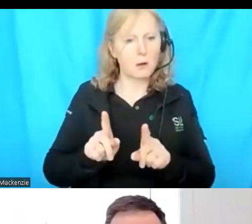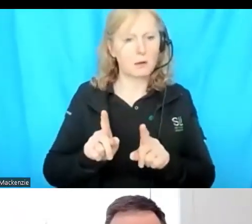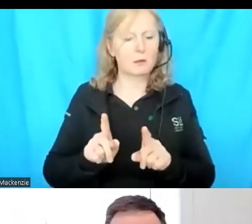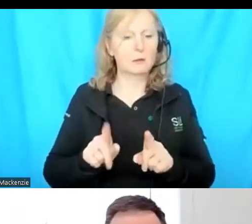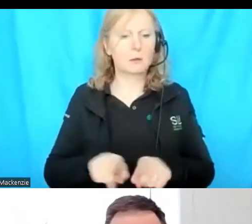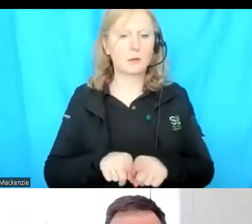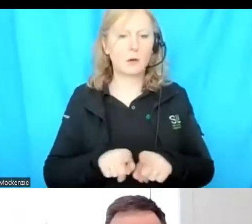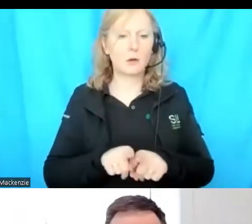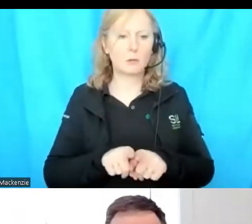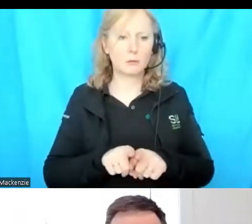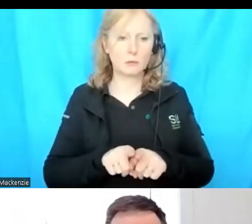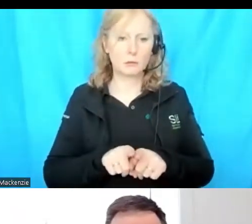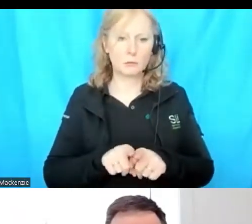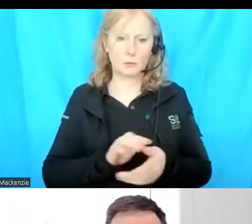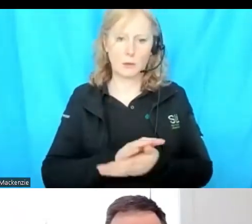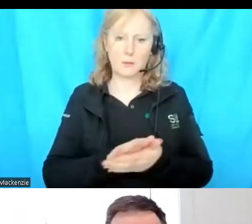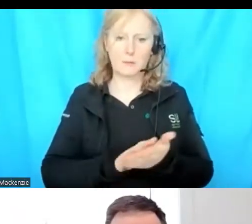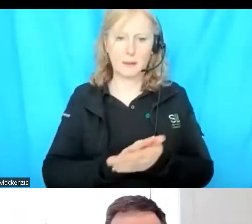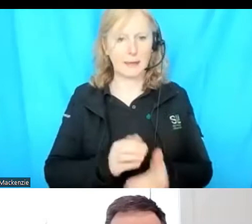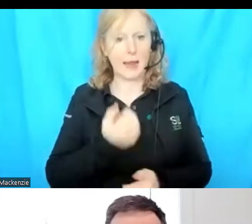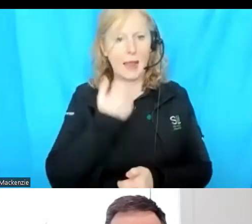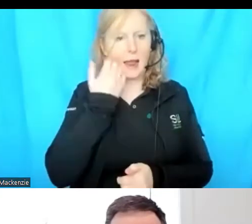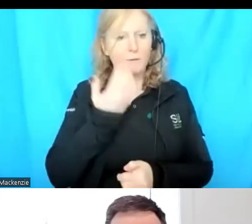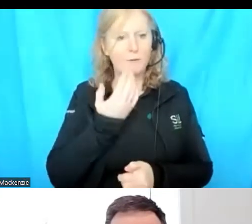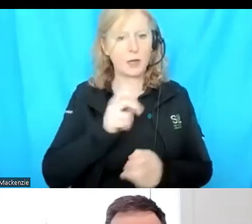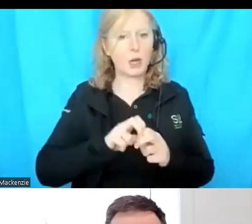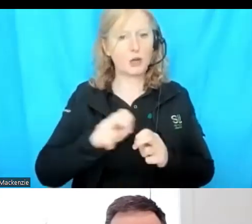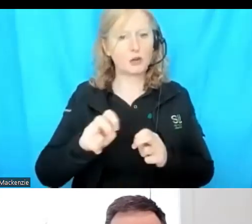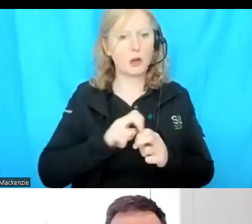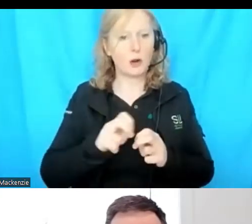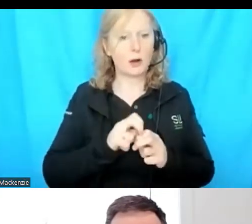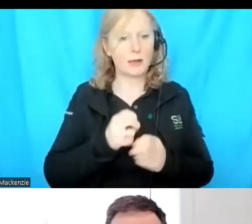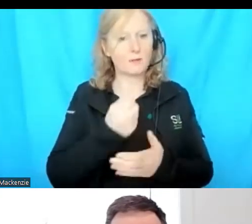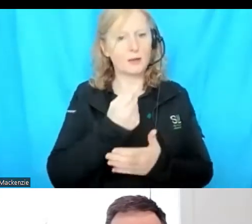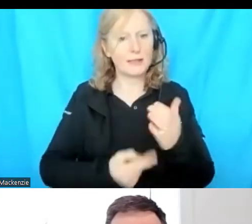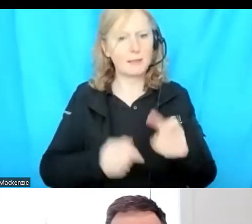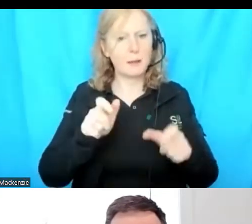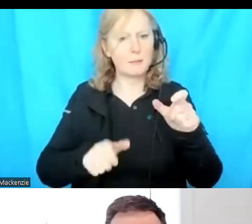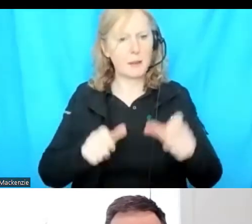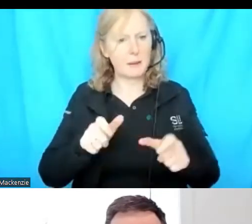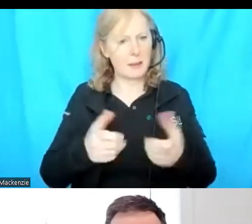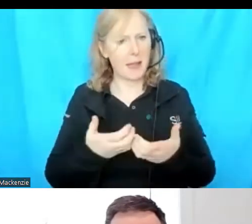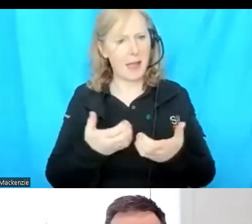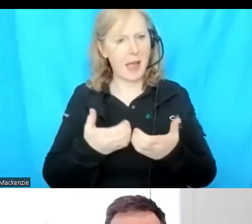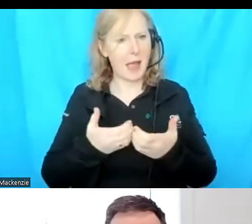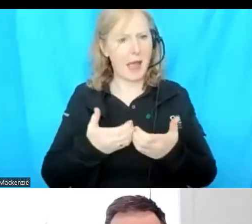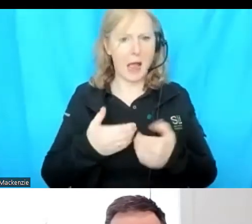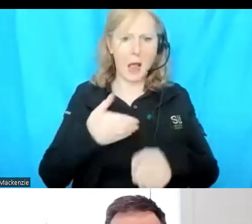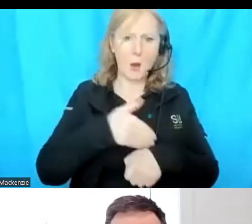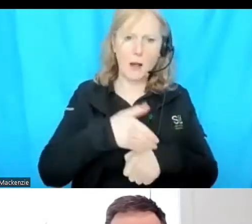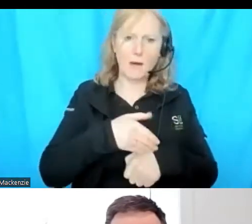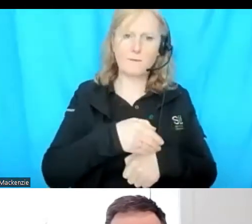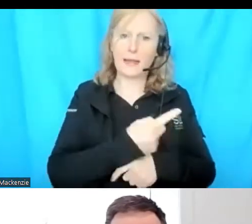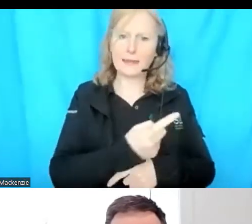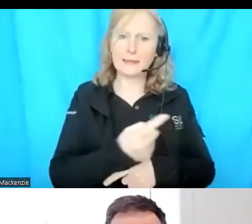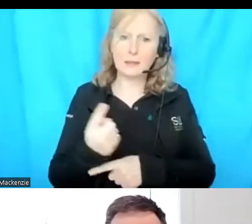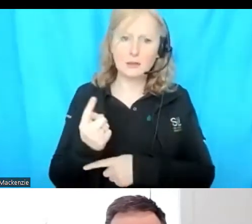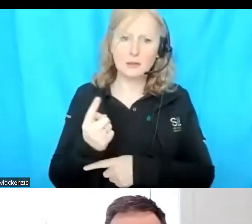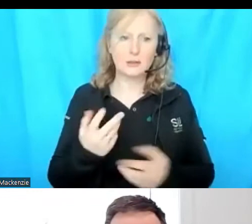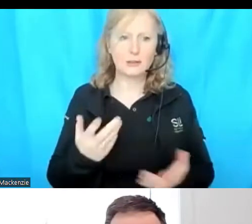that translates to the day-to-day journeys that disabled people make. What impact does that training have on a disabled person's